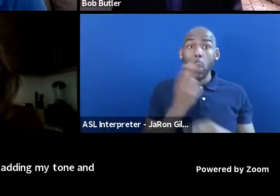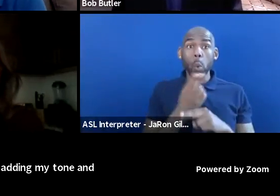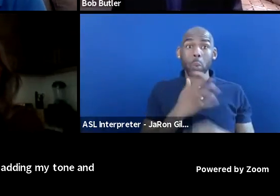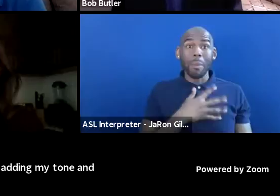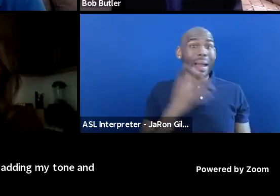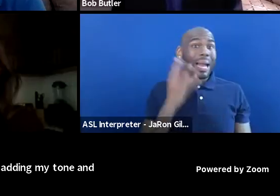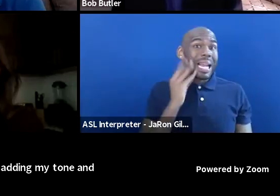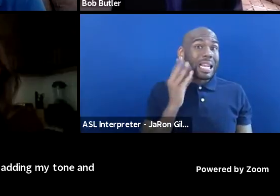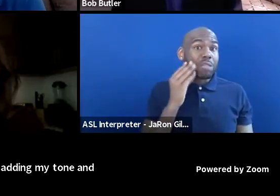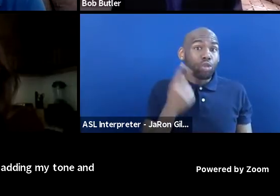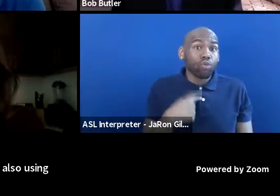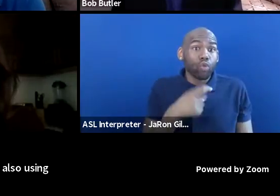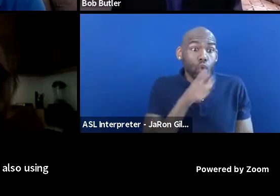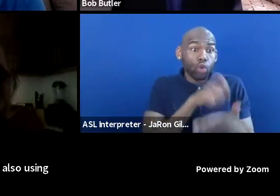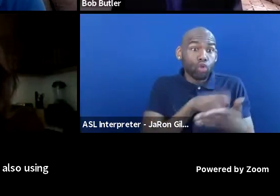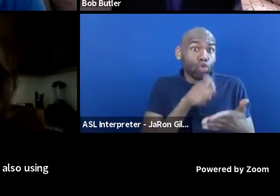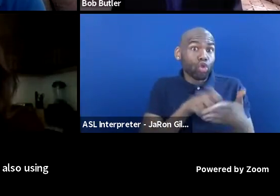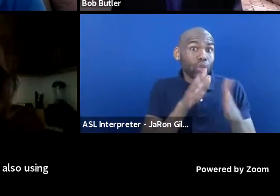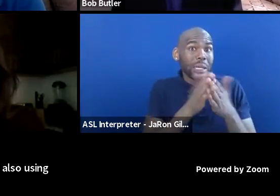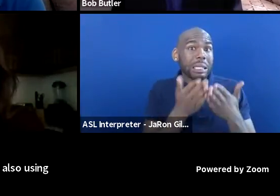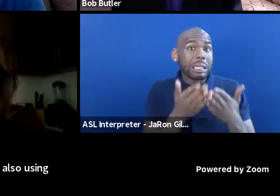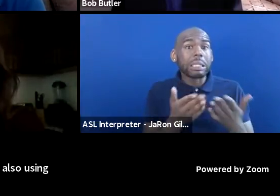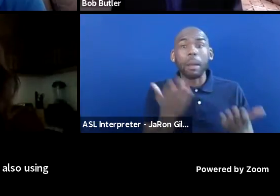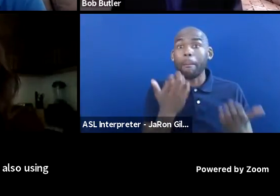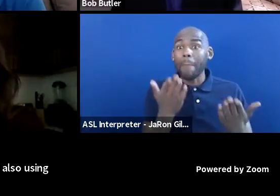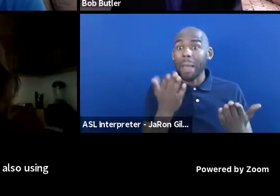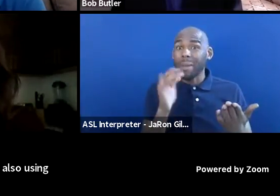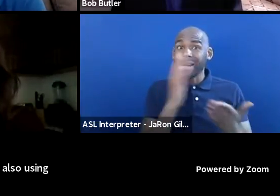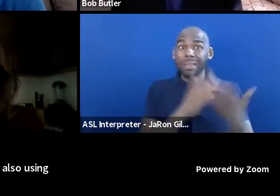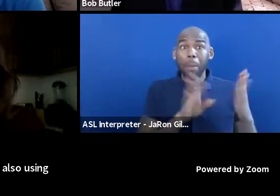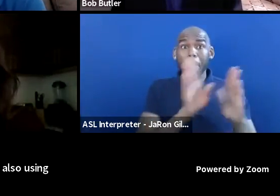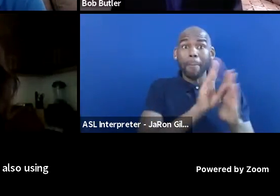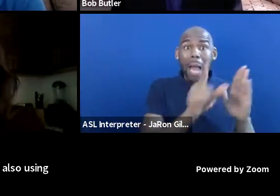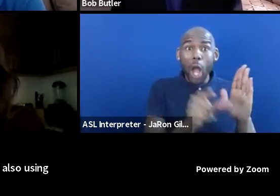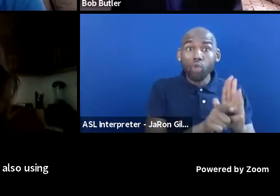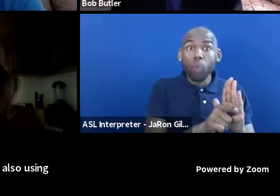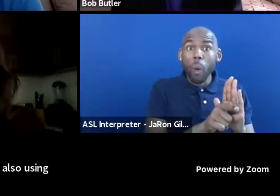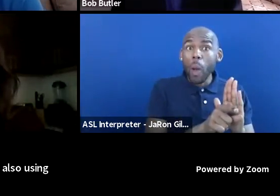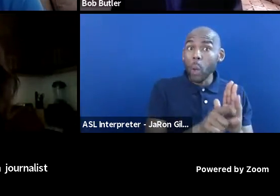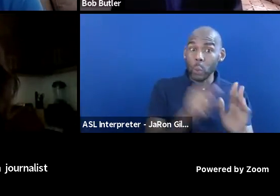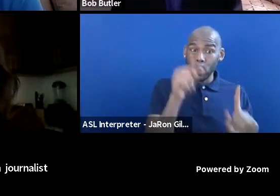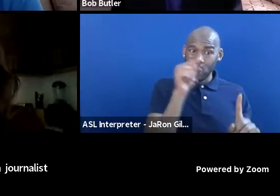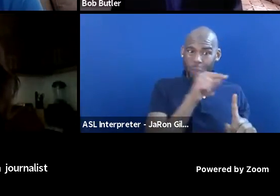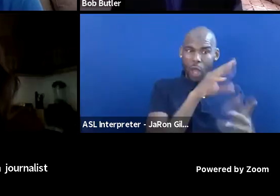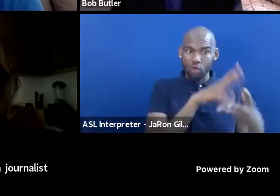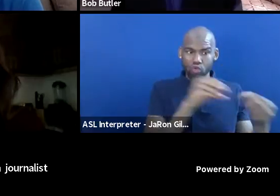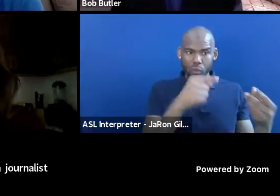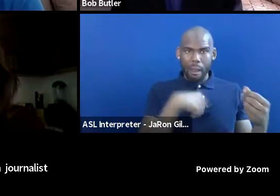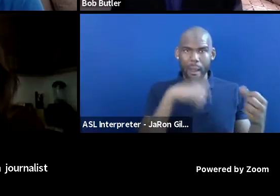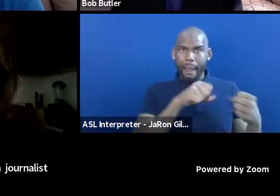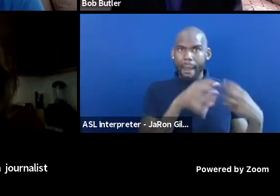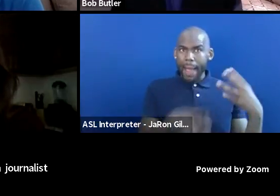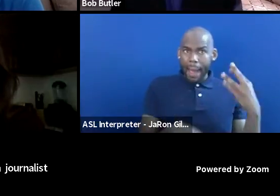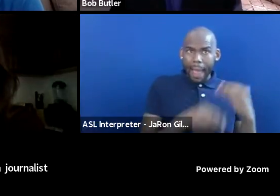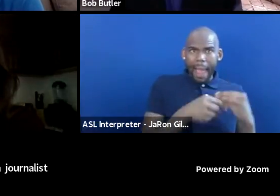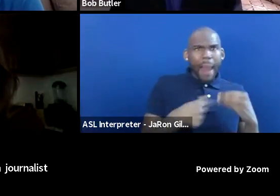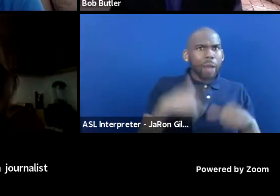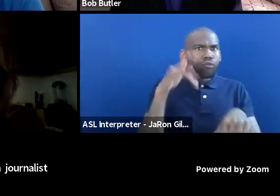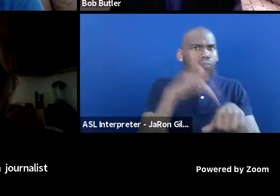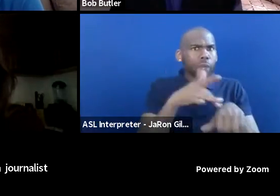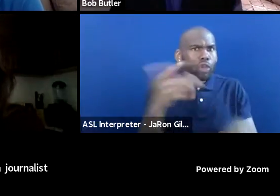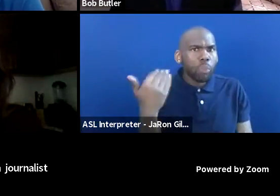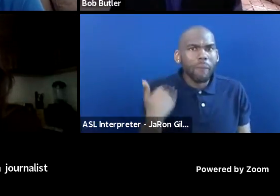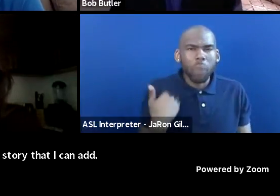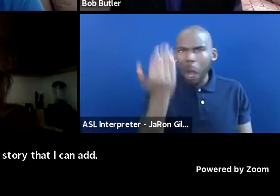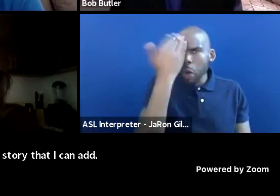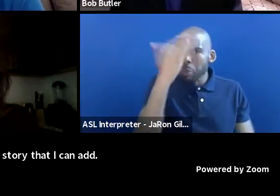journalist. Maybe there's some background to a story that I can add because I've covered it. I've been there. I know a little